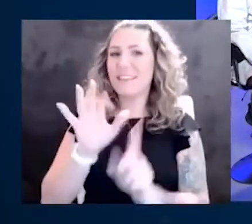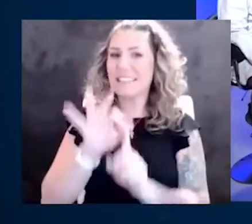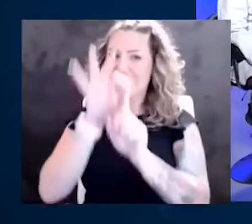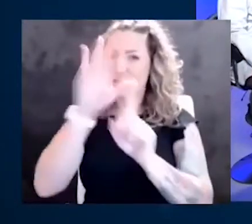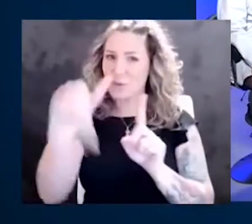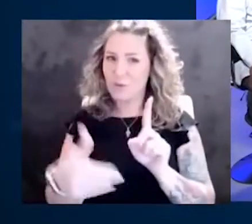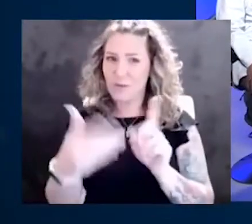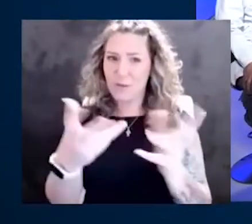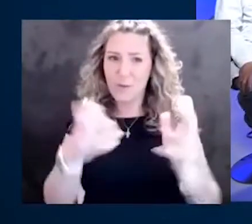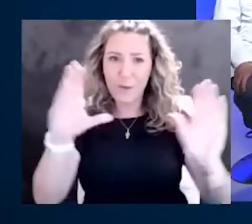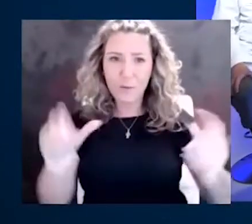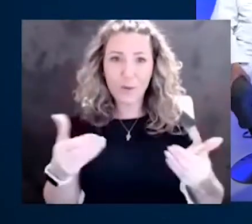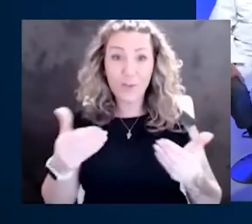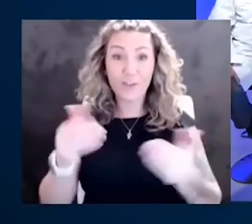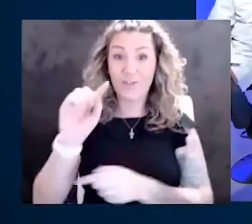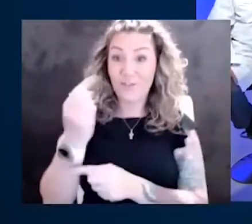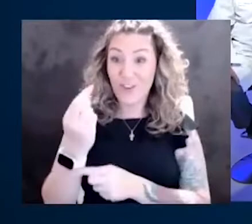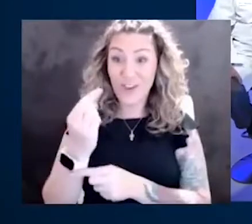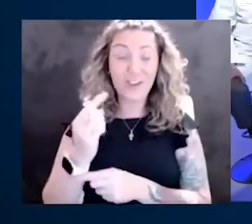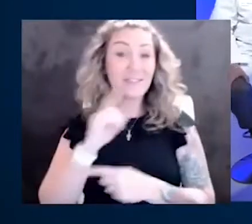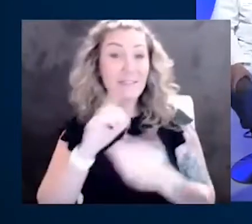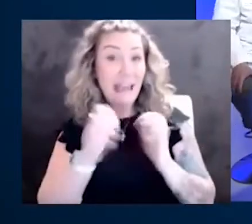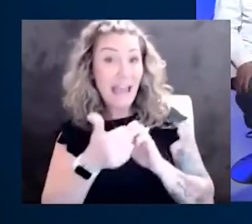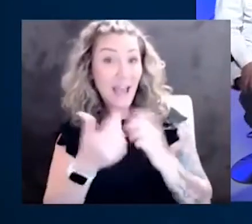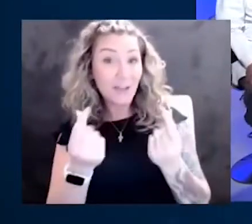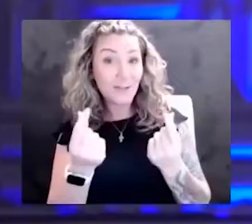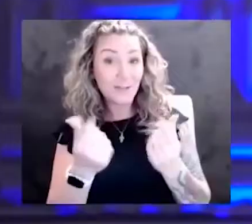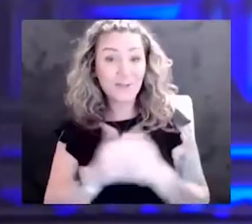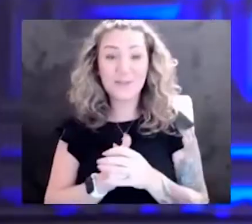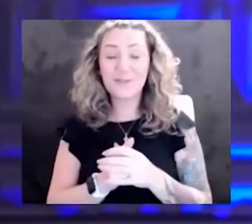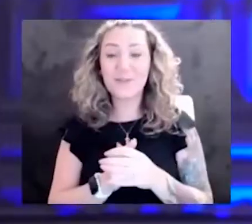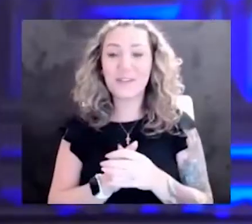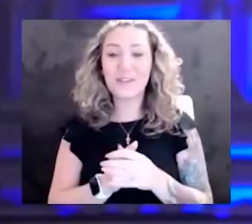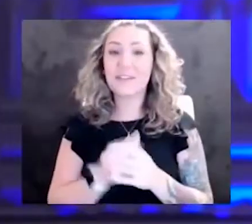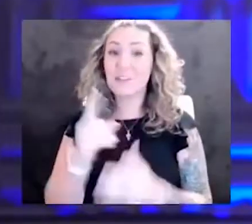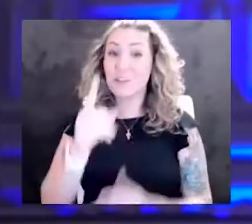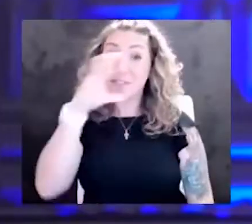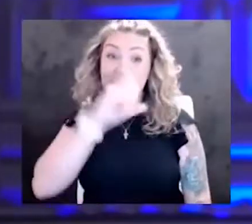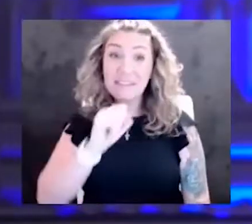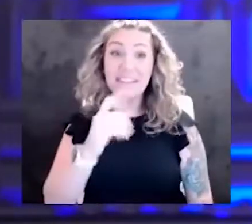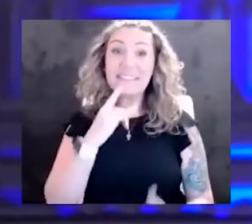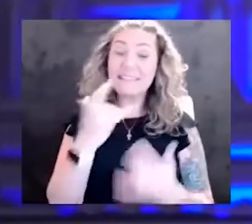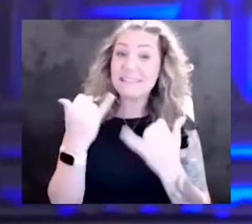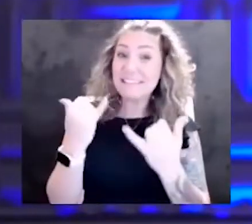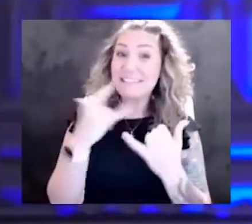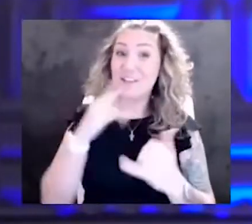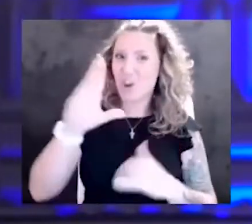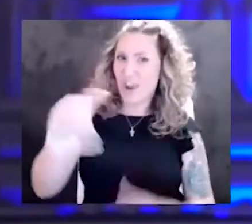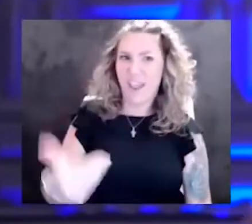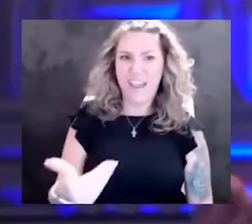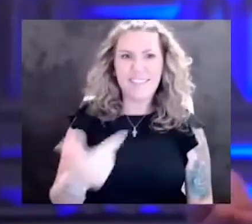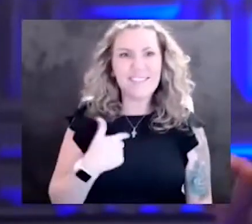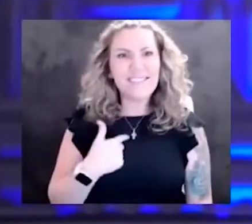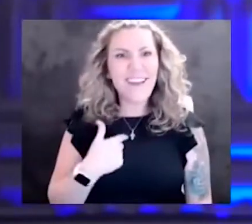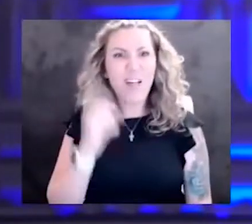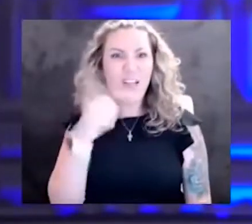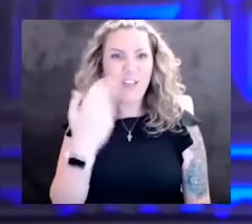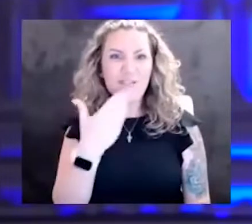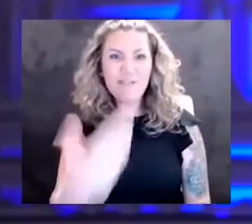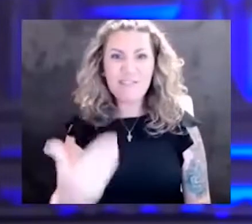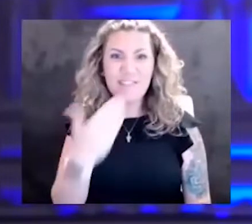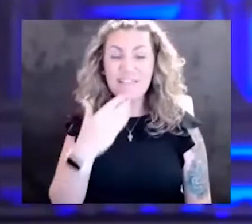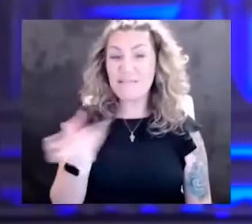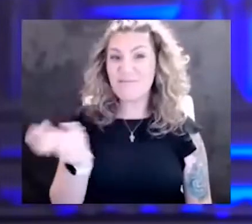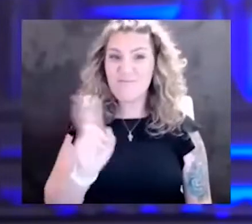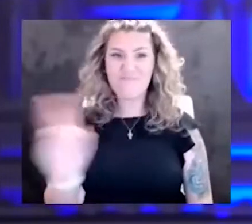first, Hawkeye, how do we do? Well, you know, your guest today really making you look good. That's a good thing. Well, And your right-hand man today